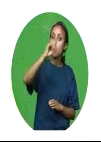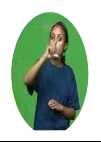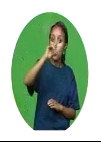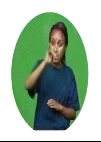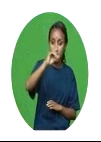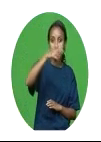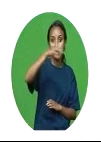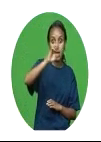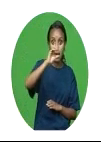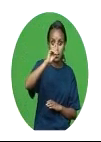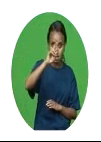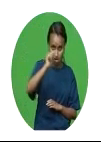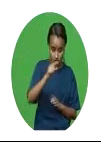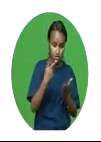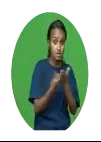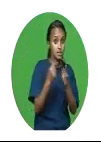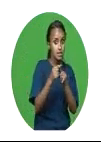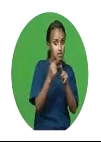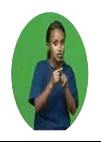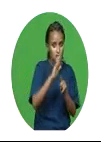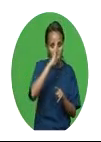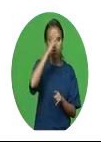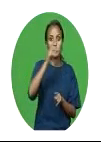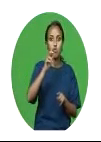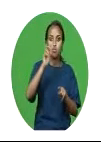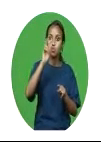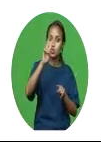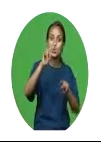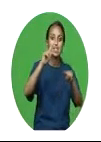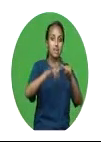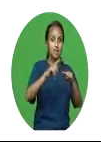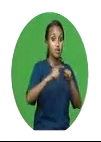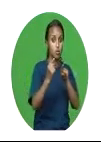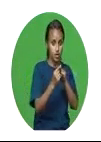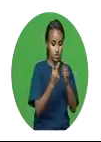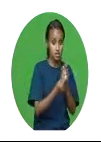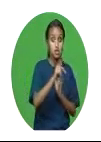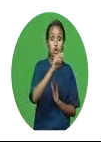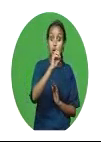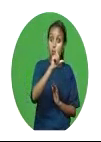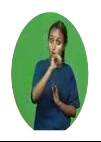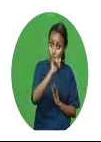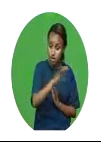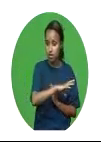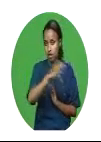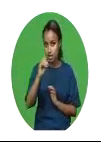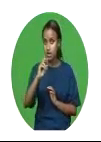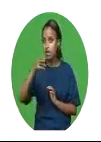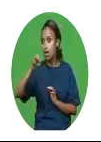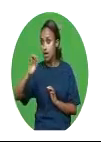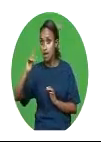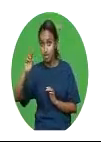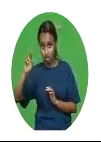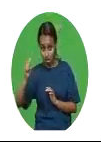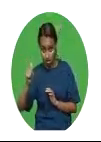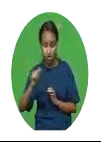word polyhedra is formed from two Greek words, that is, poly and hedra. Poly